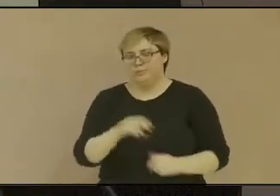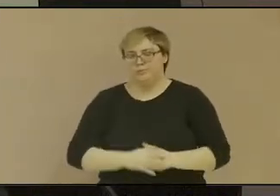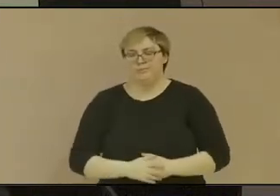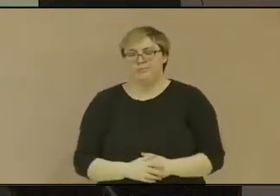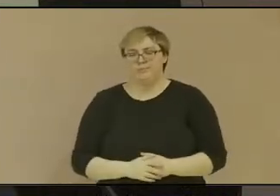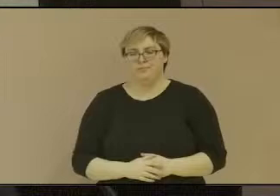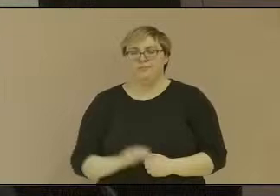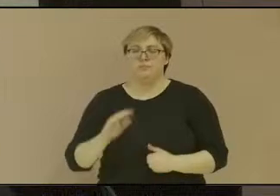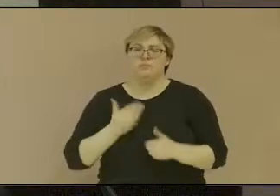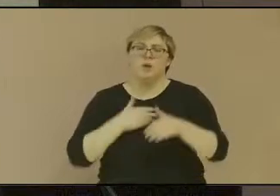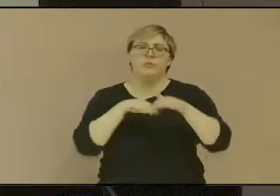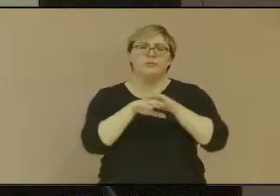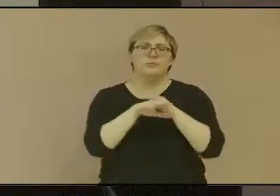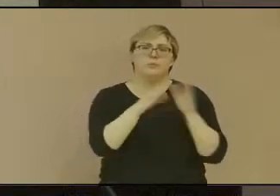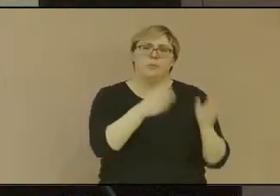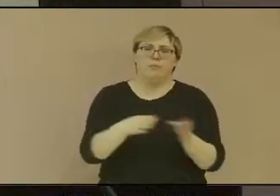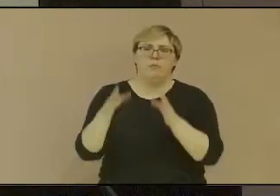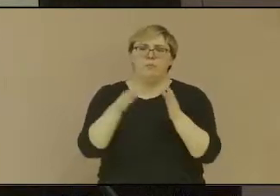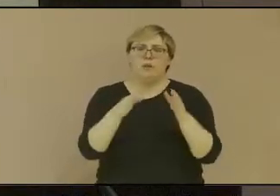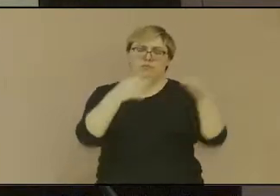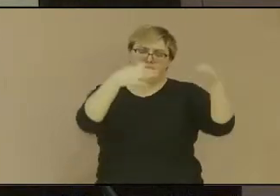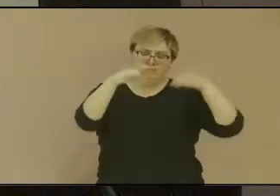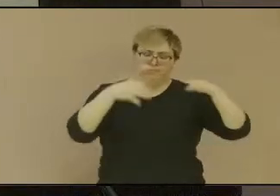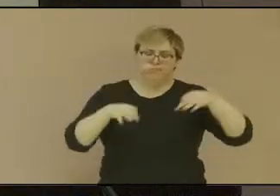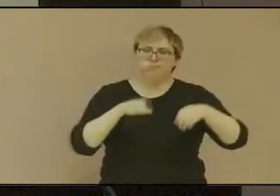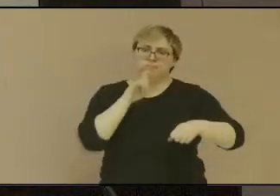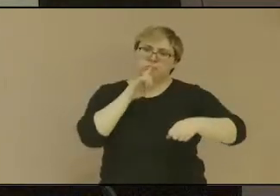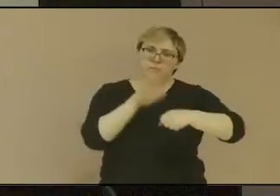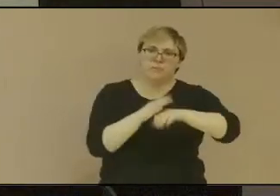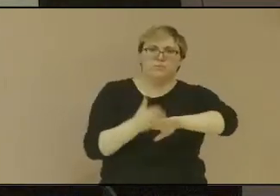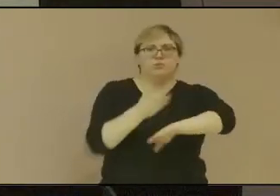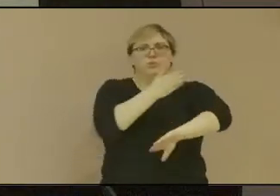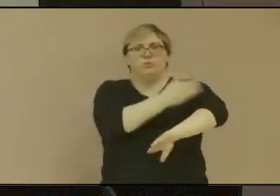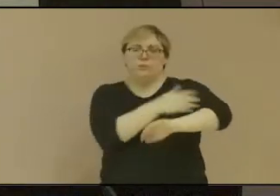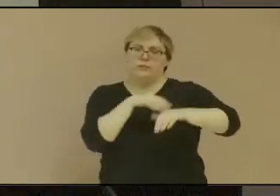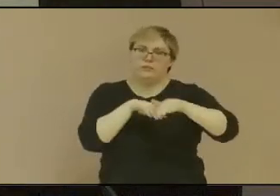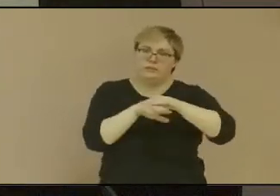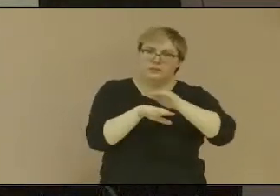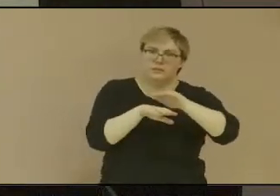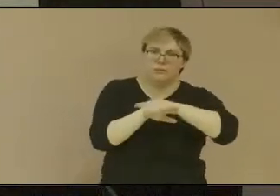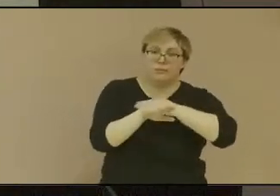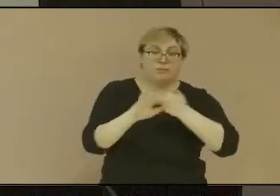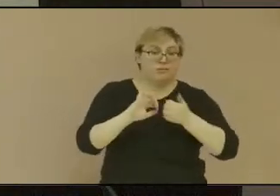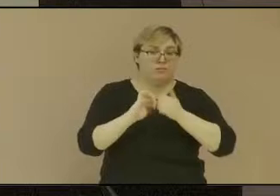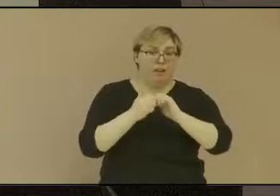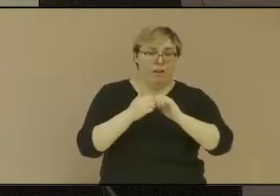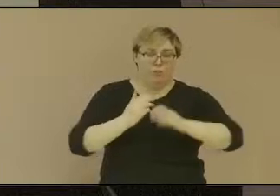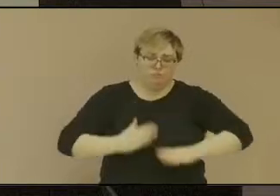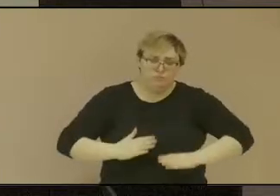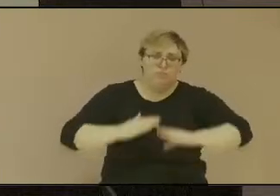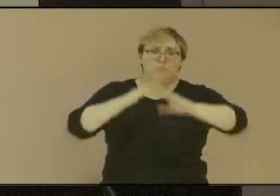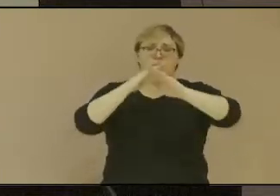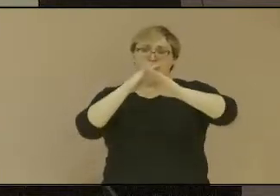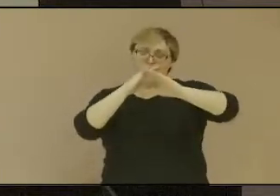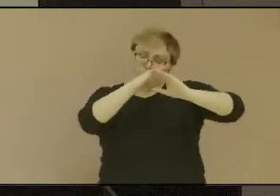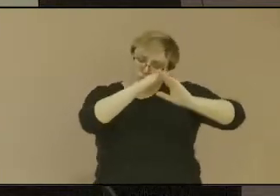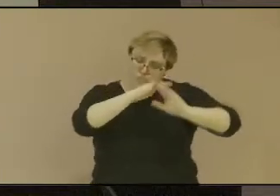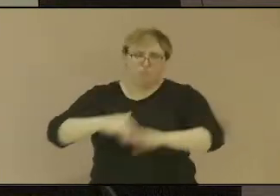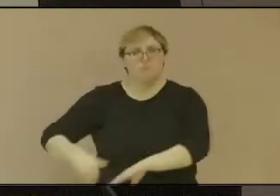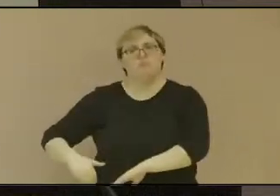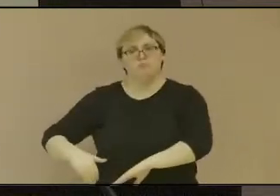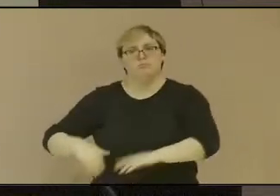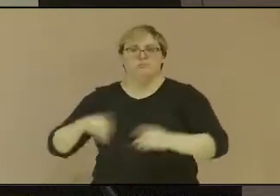our commitment to improving accessibility by preventing and removing barriers that restrict persons